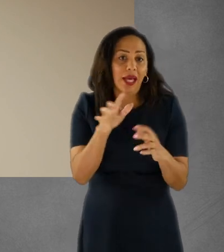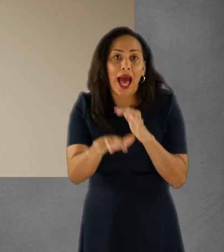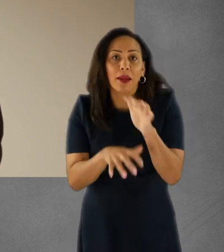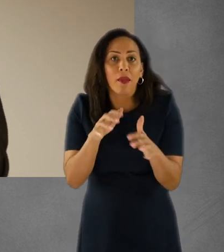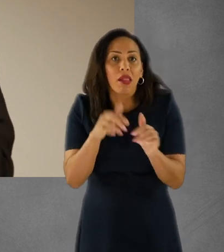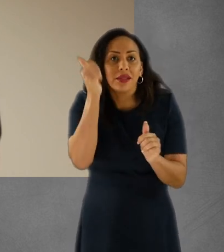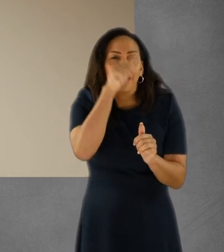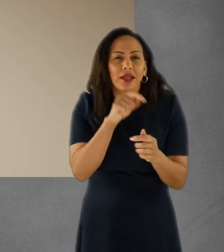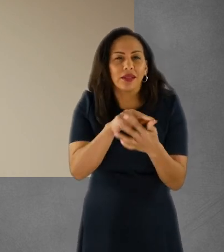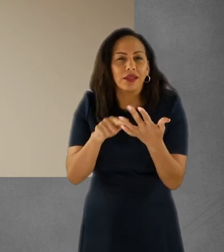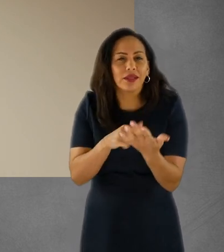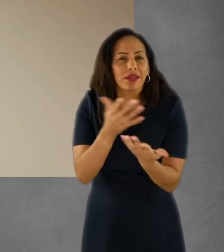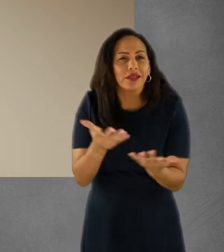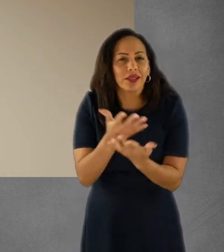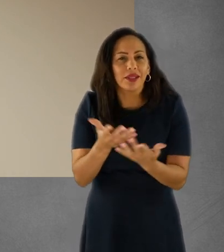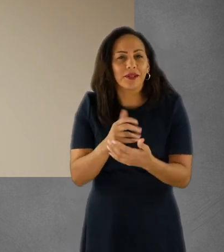intelligence.